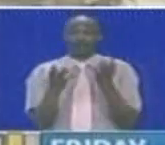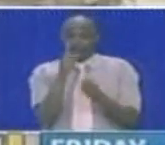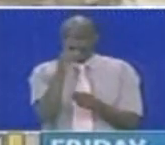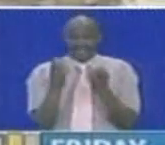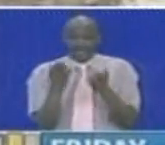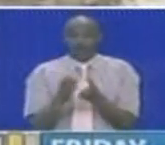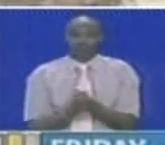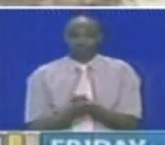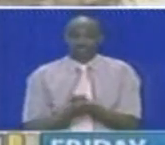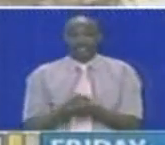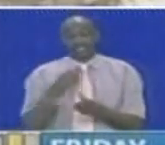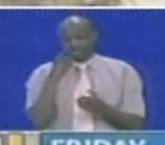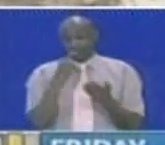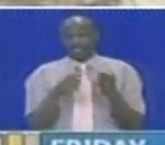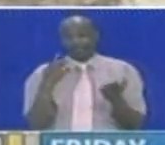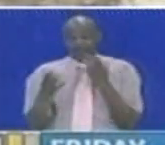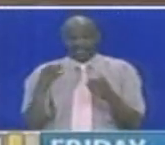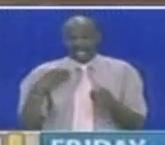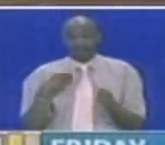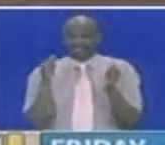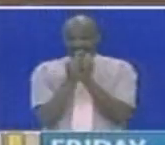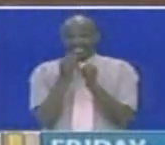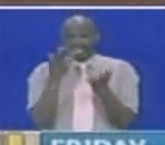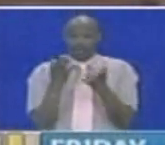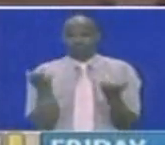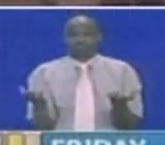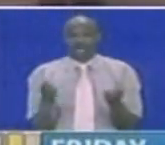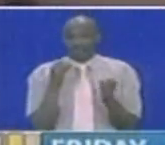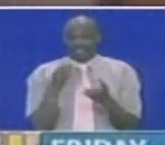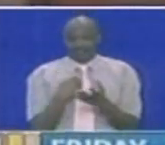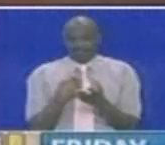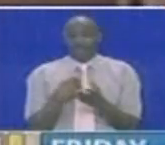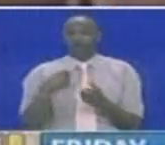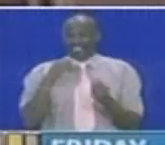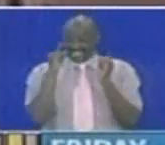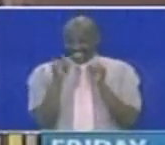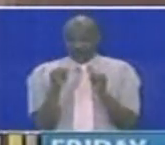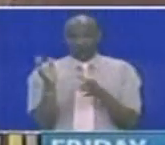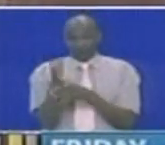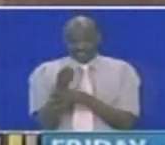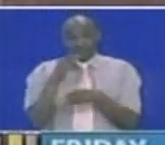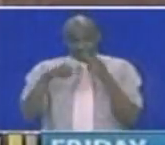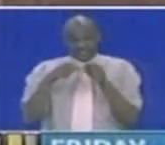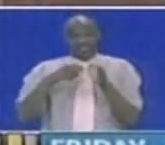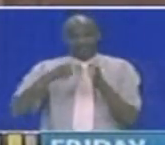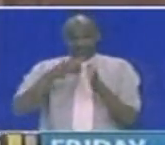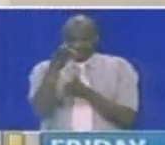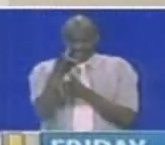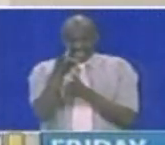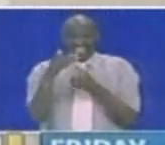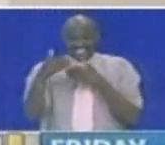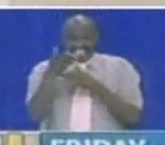na tuseme ukitoka na kilo zako kama 10. With a new fish processing plant about to start its operations in Wamagana area of Tetu,